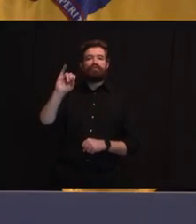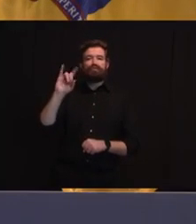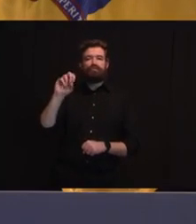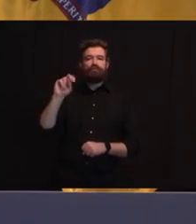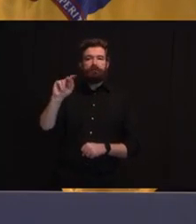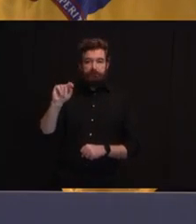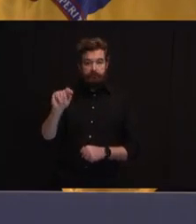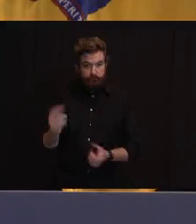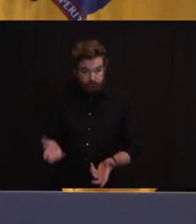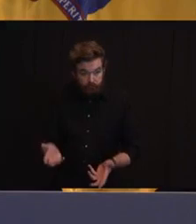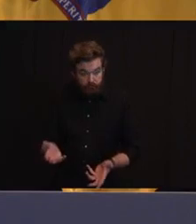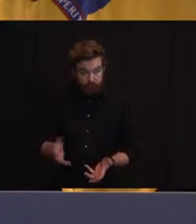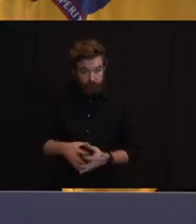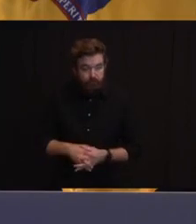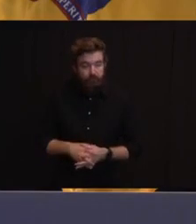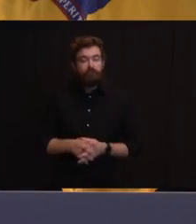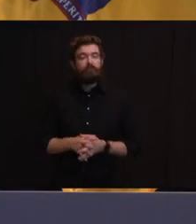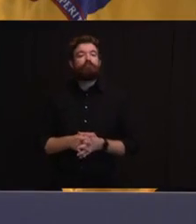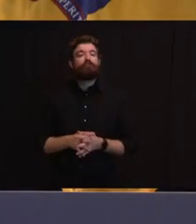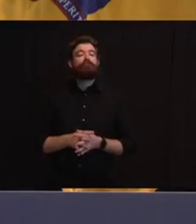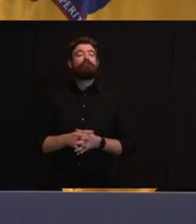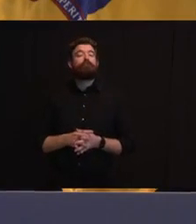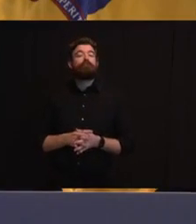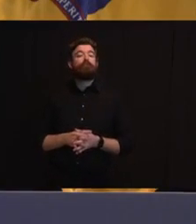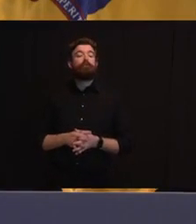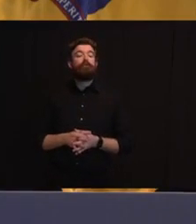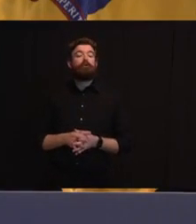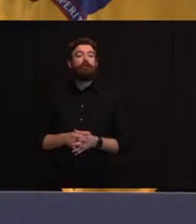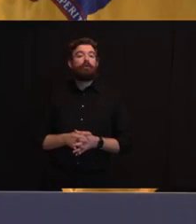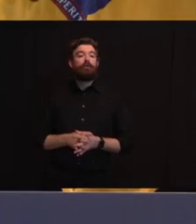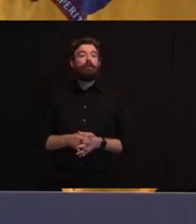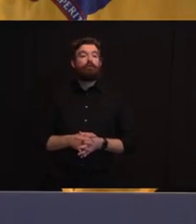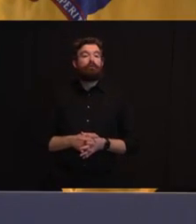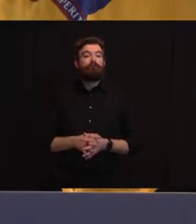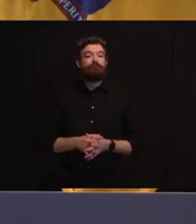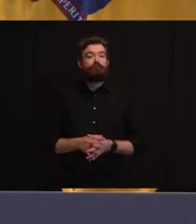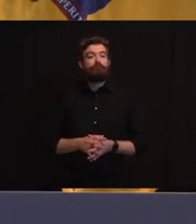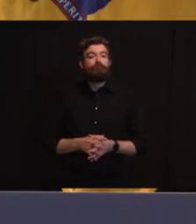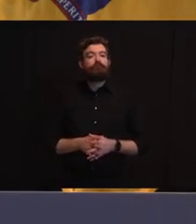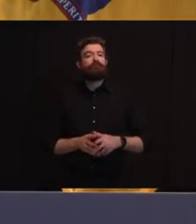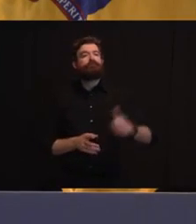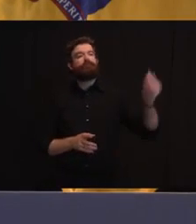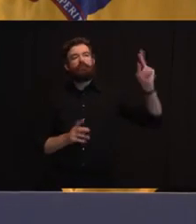vaccine there quicker? A couple from Karen Yee. Why hasn't